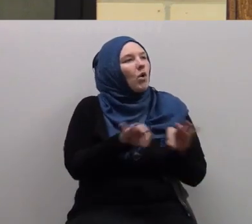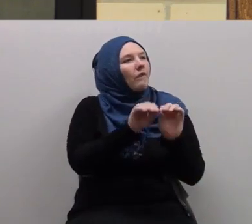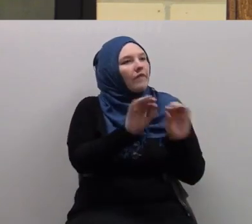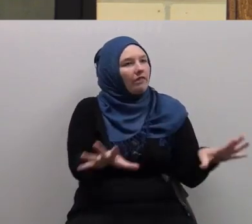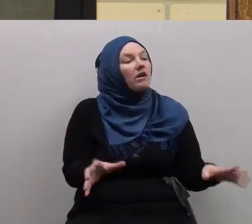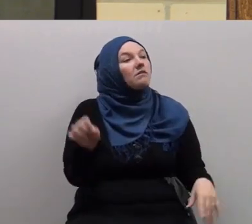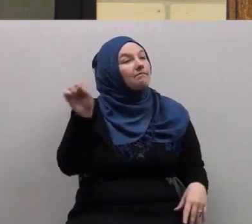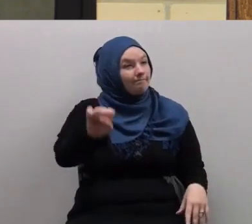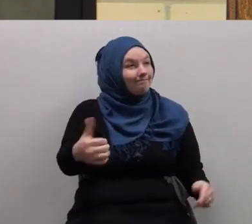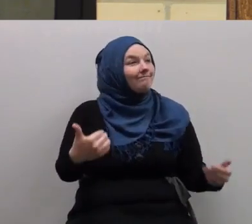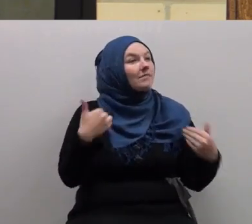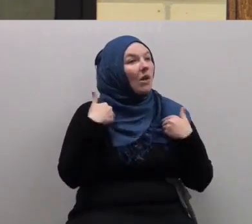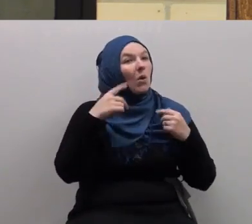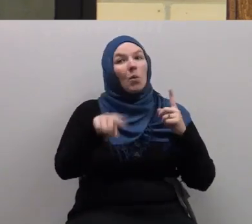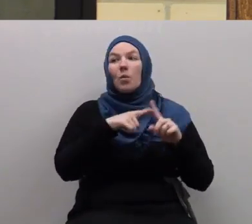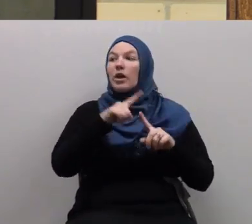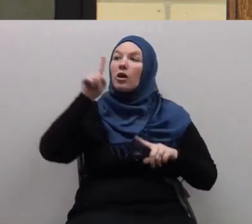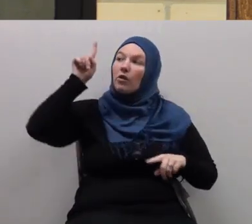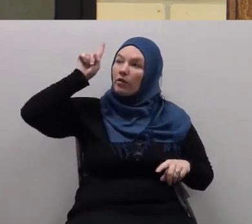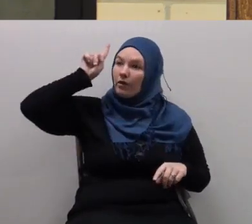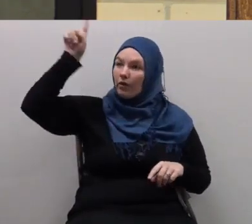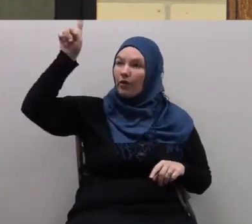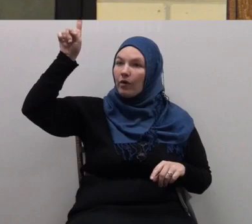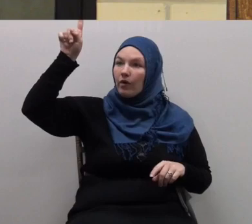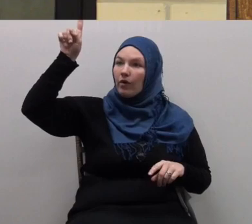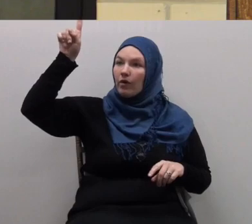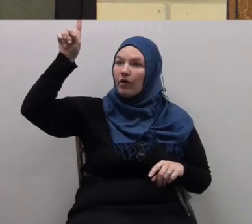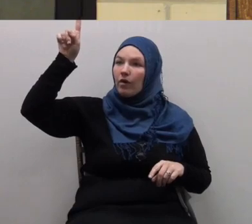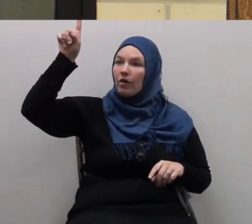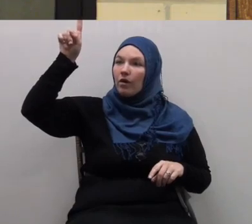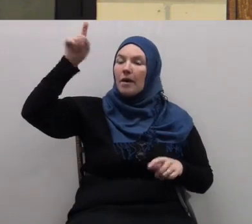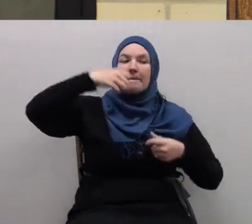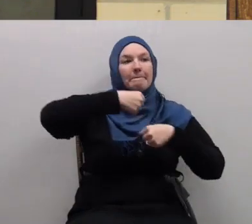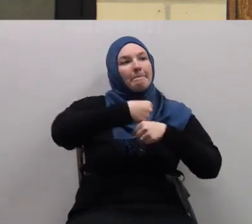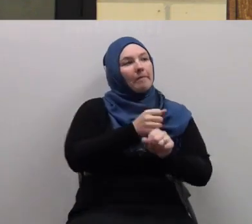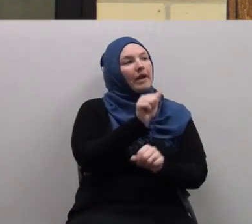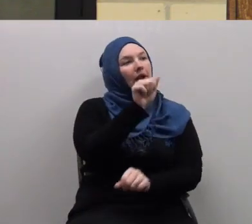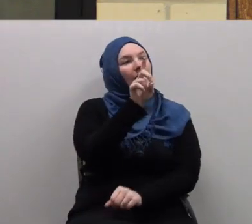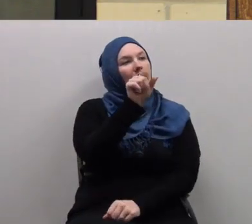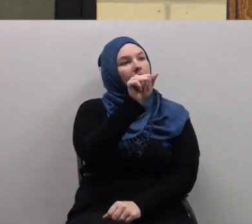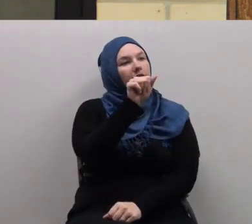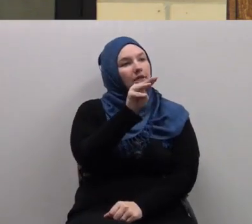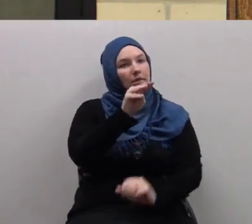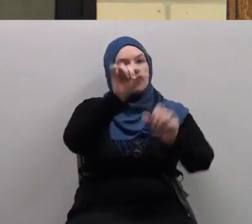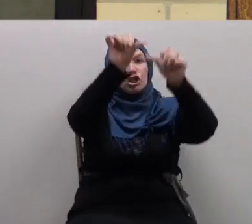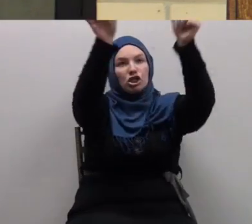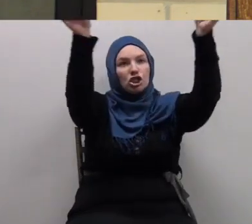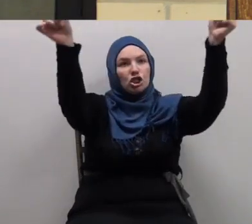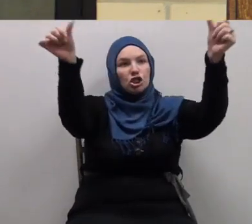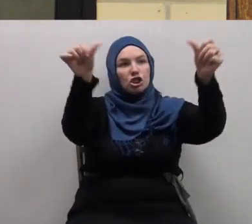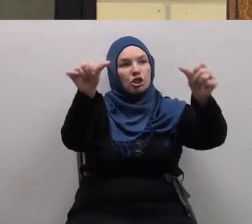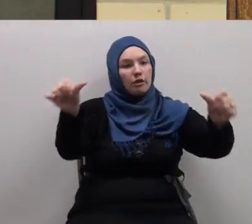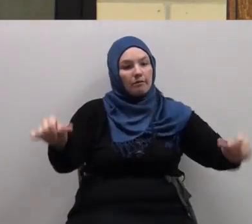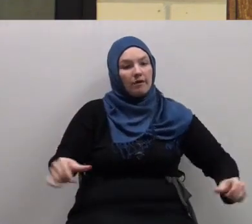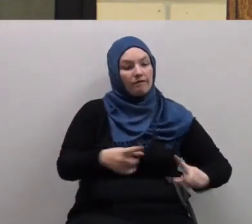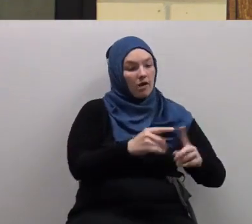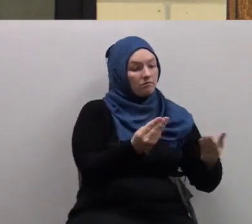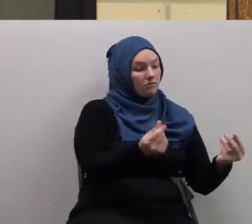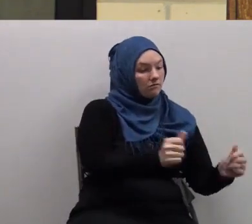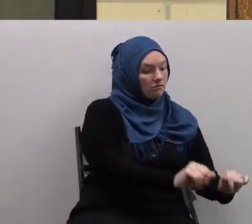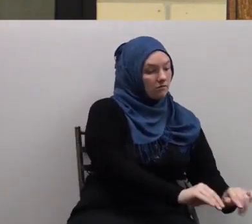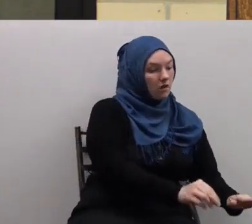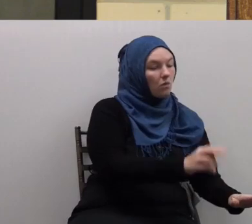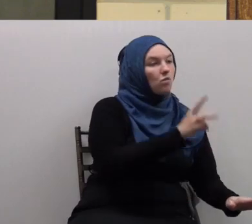has. When Allah formatted Adam, shaped him from dust